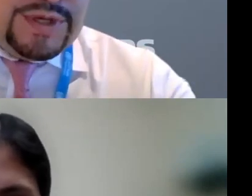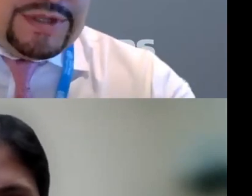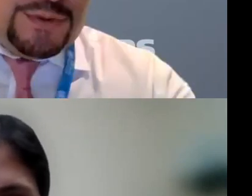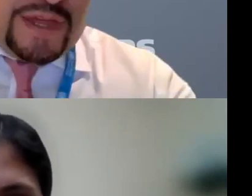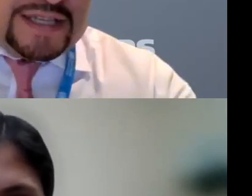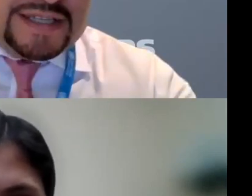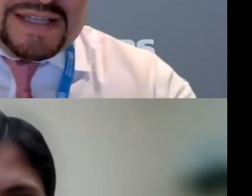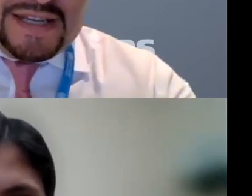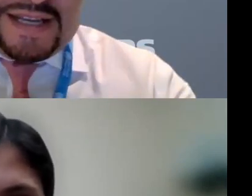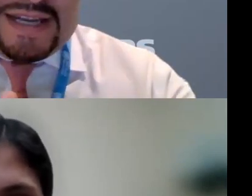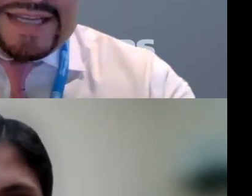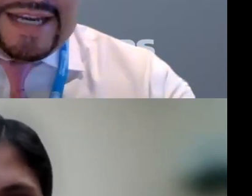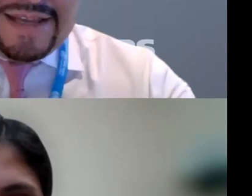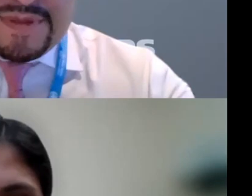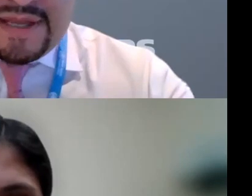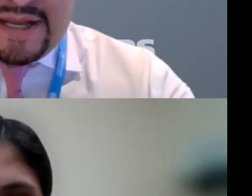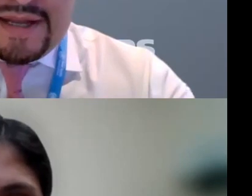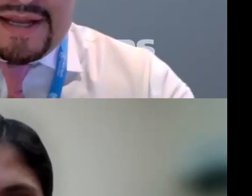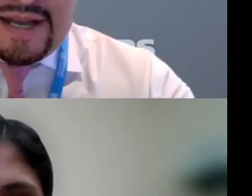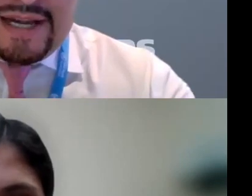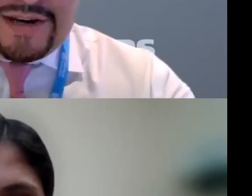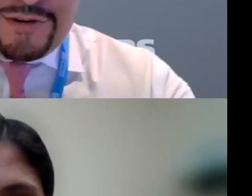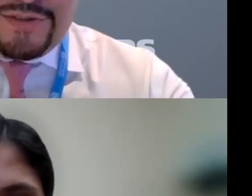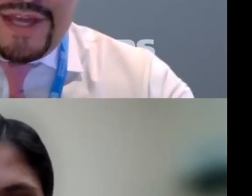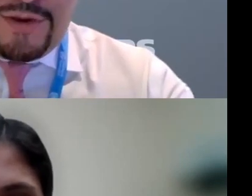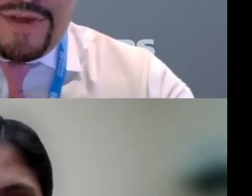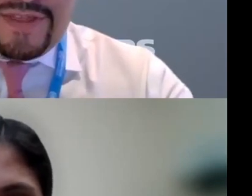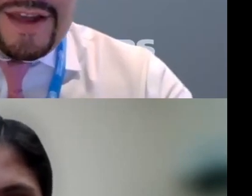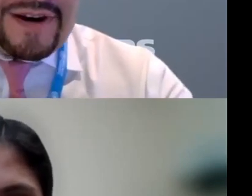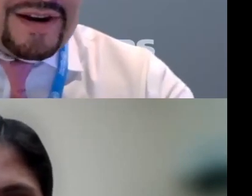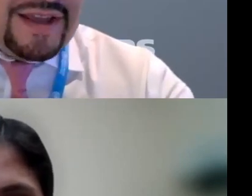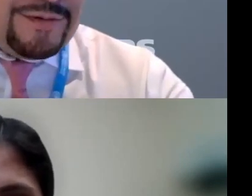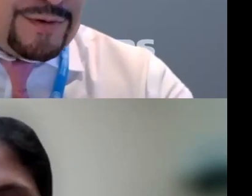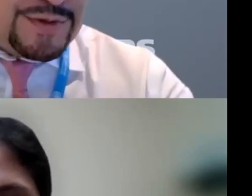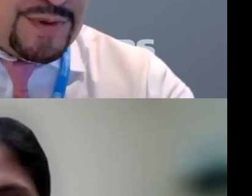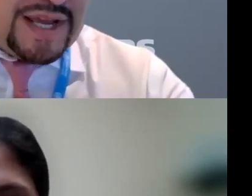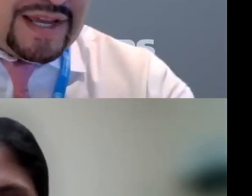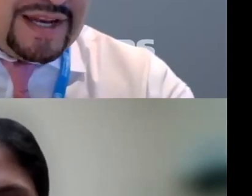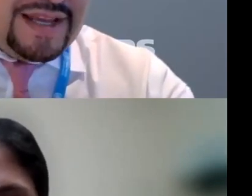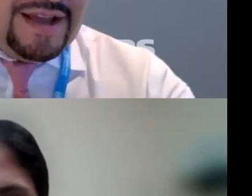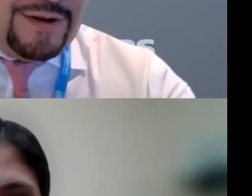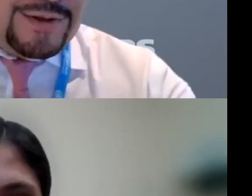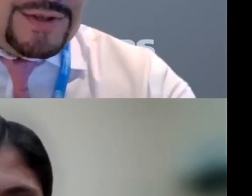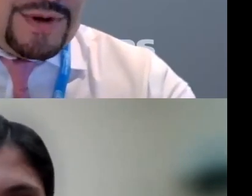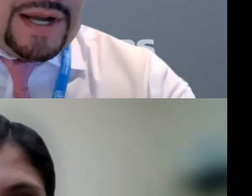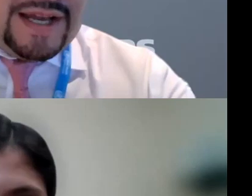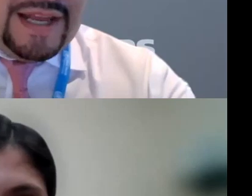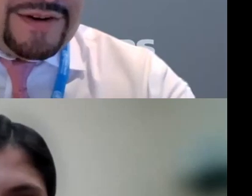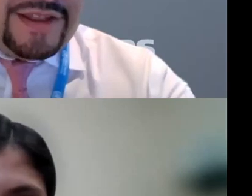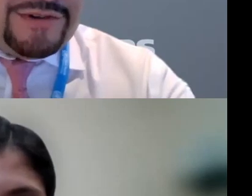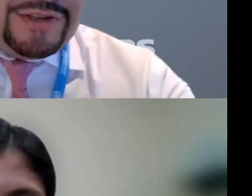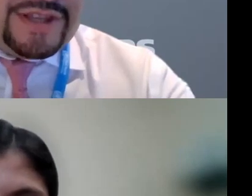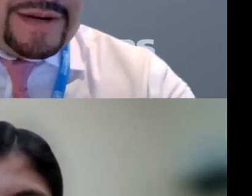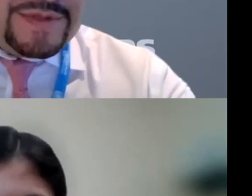to thank Natalia, a leader on the youth and DRR, and of course, Juan Ángel, also a